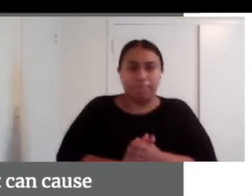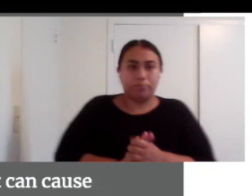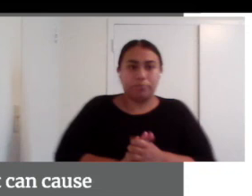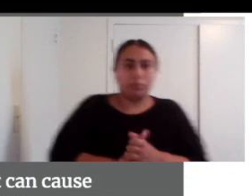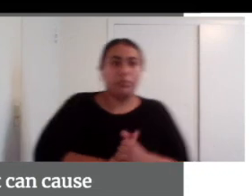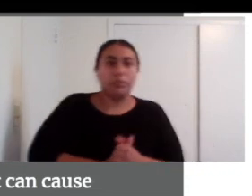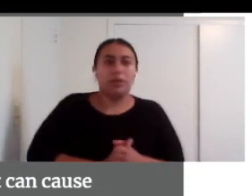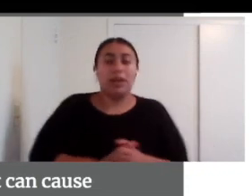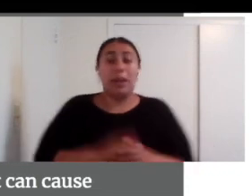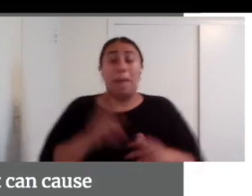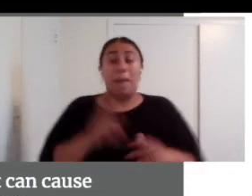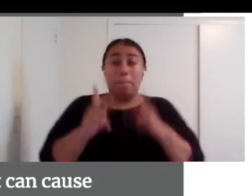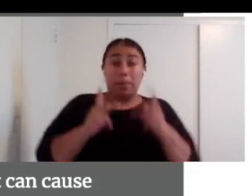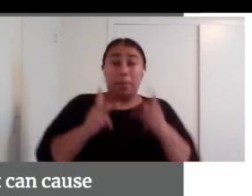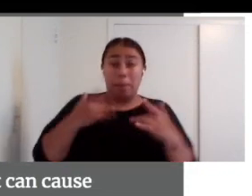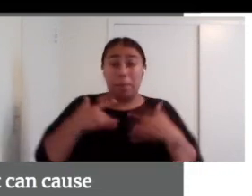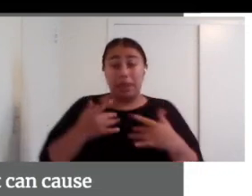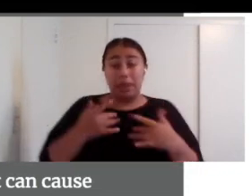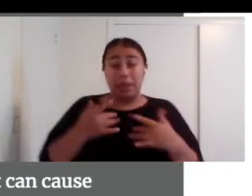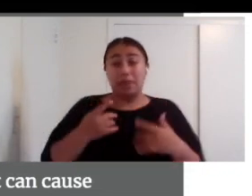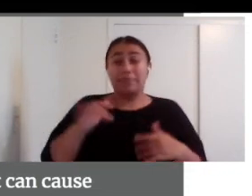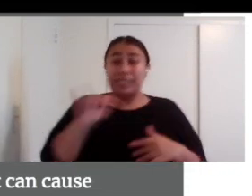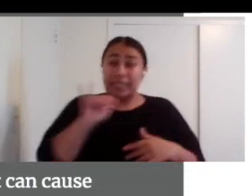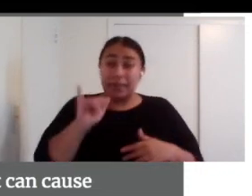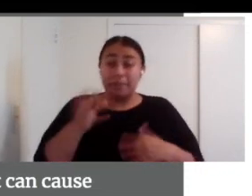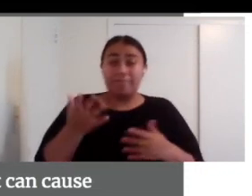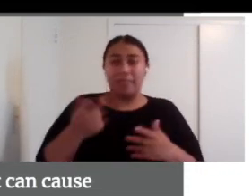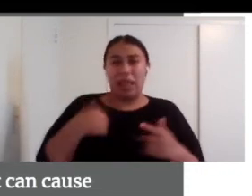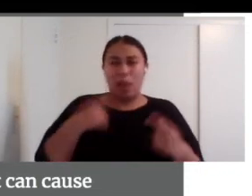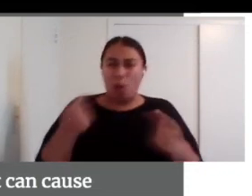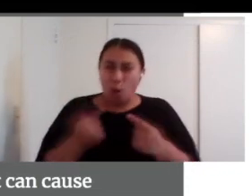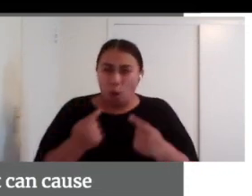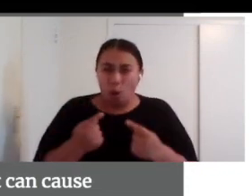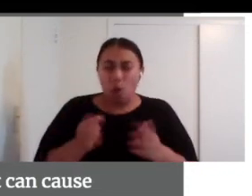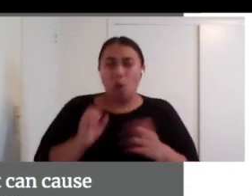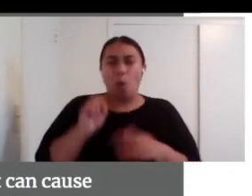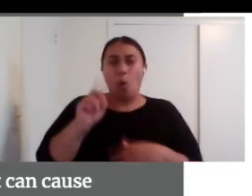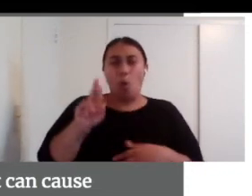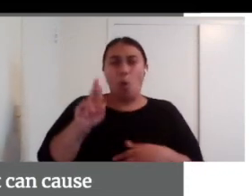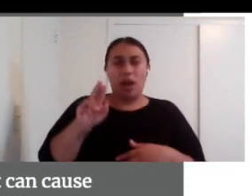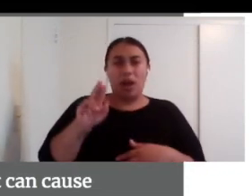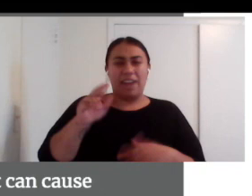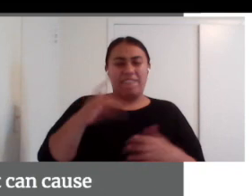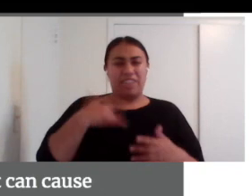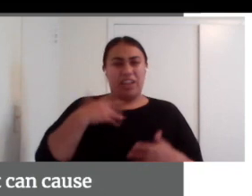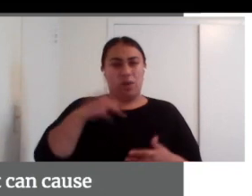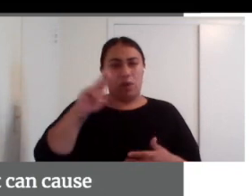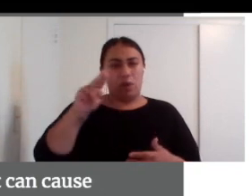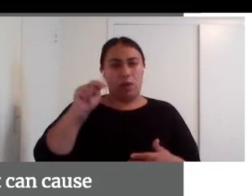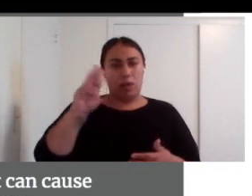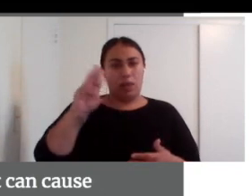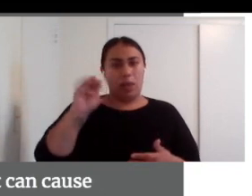system. The symptoms of MS, again, can cause numbness or can cause a lack of communication between one system and the central nervous